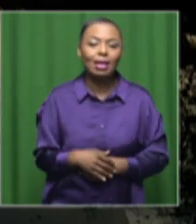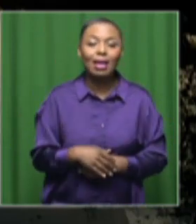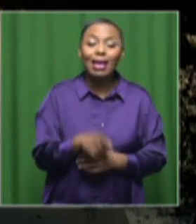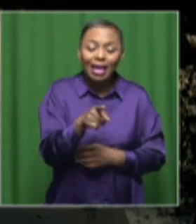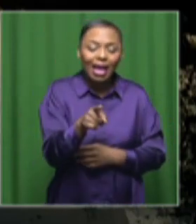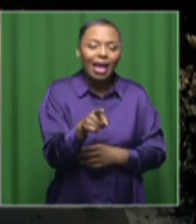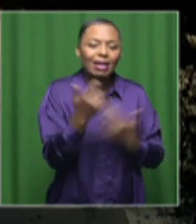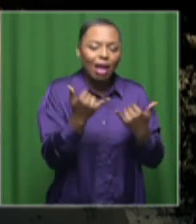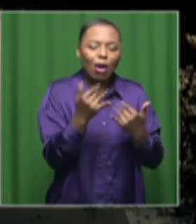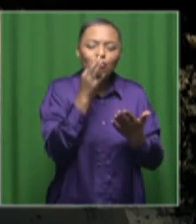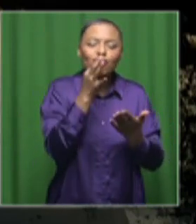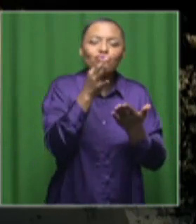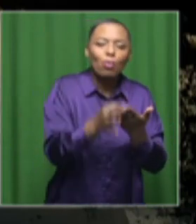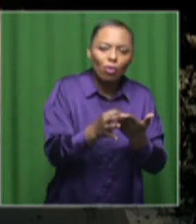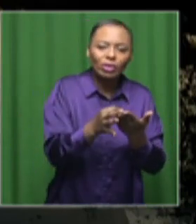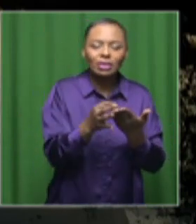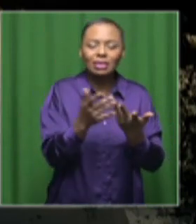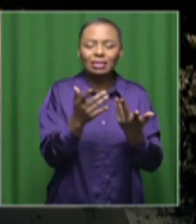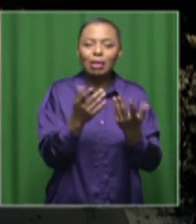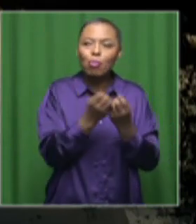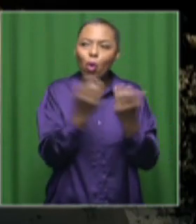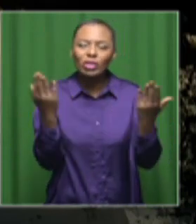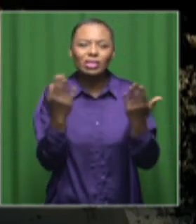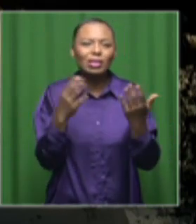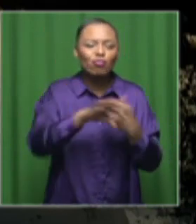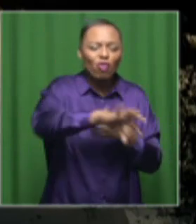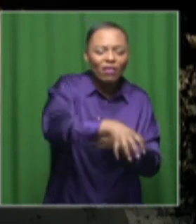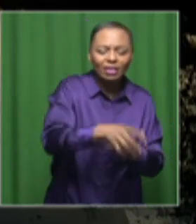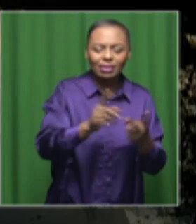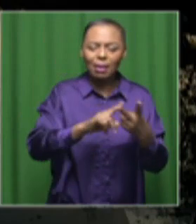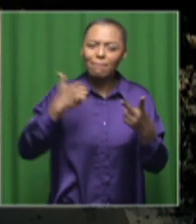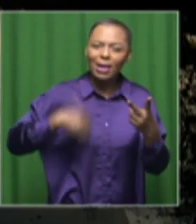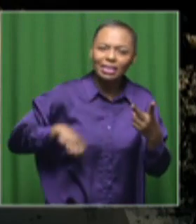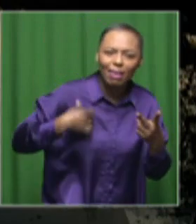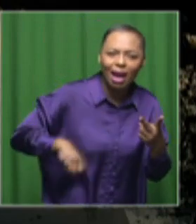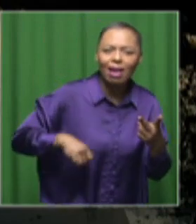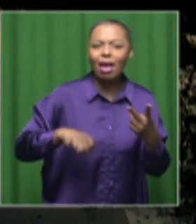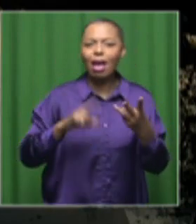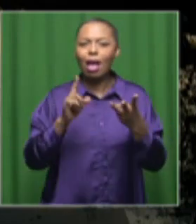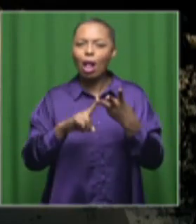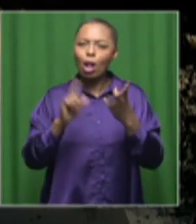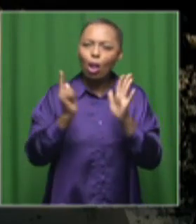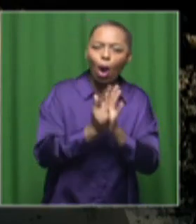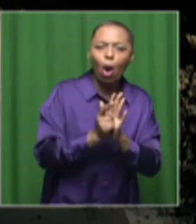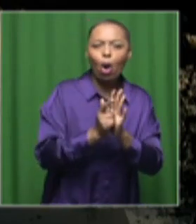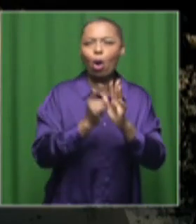It drills down to the levels of provinces, to municipalities, the lowest level of